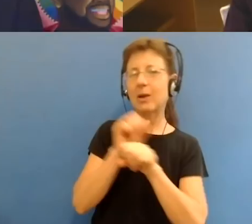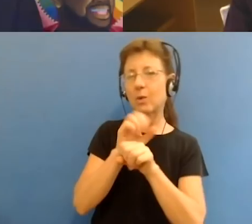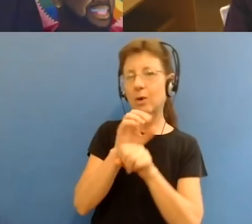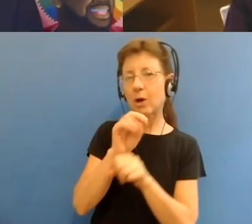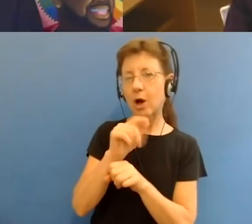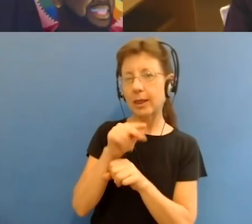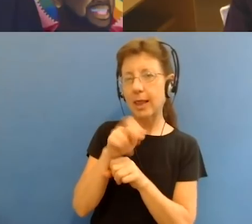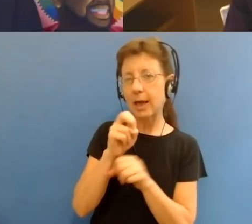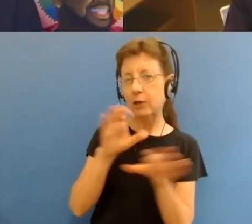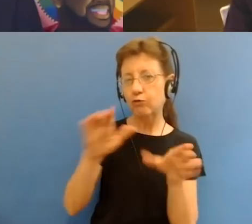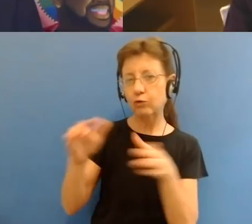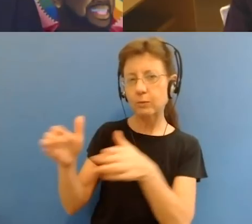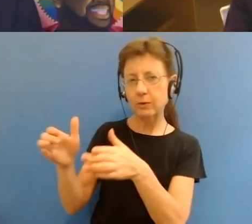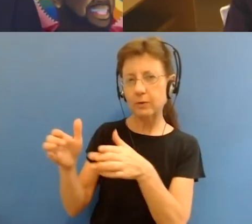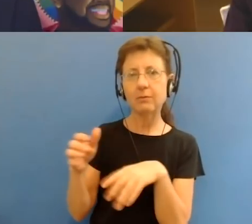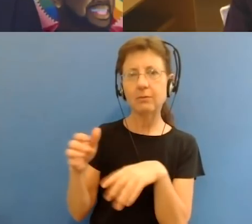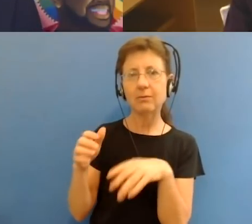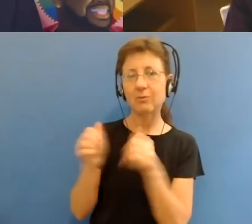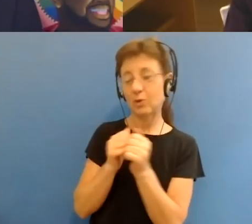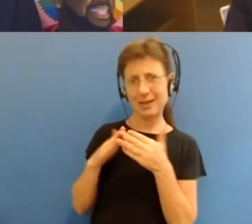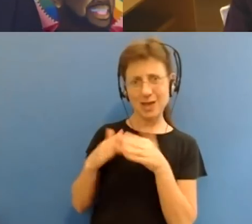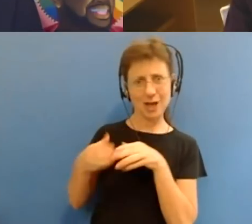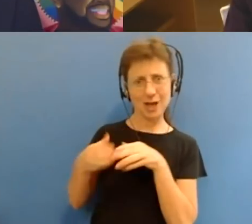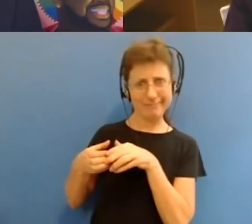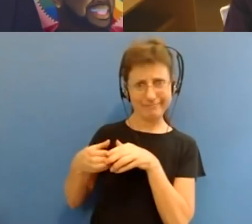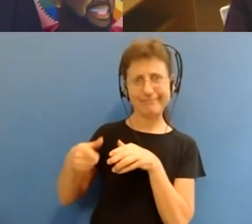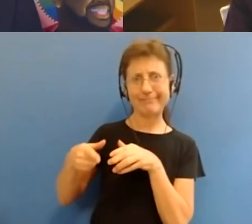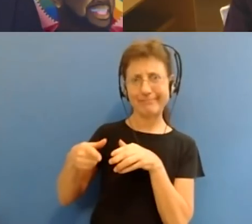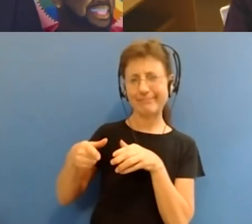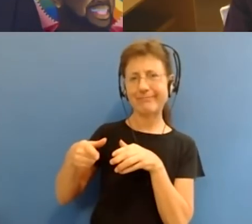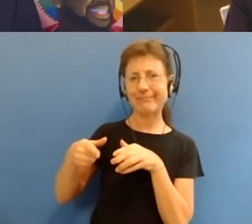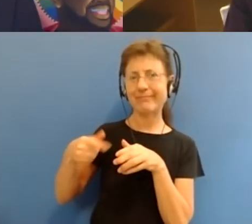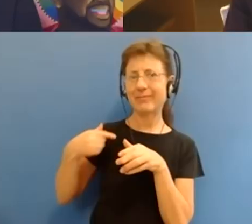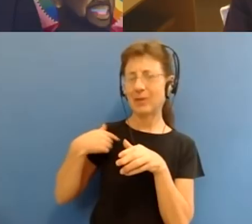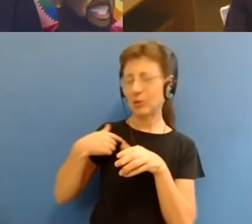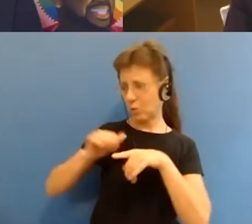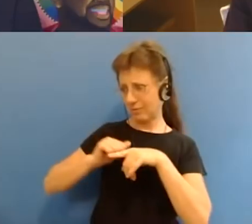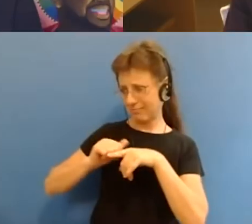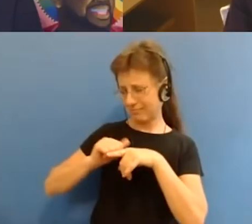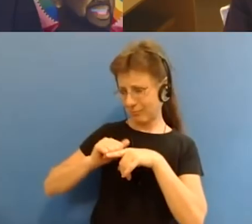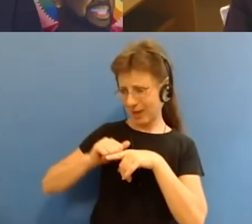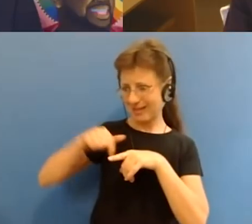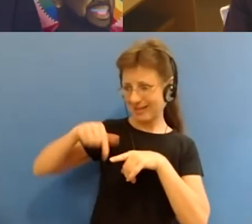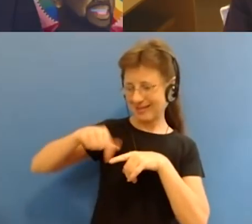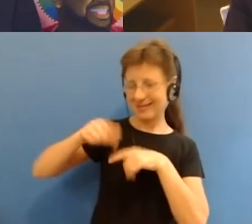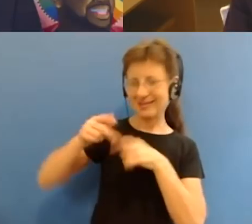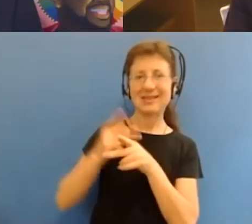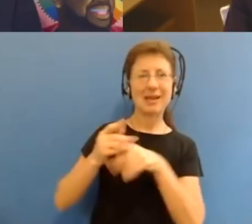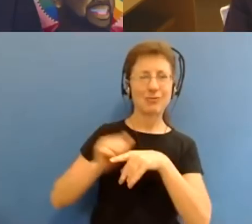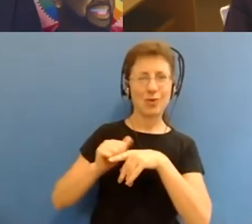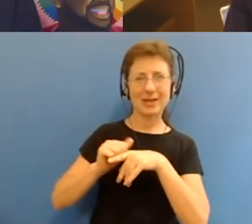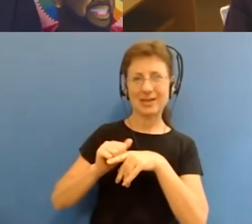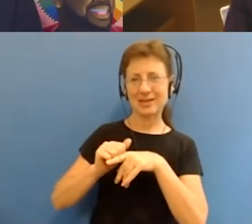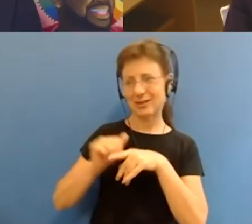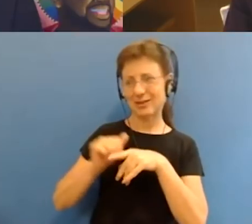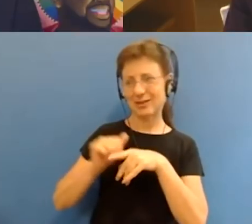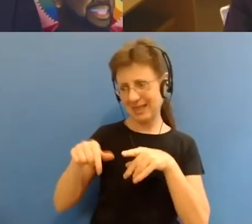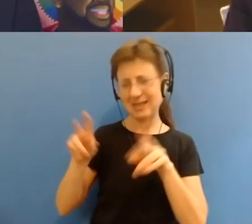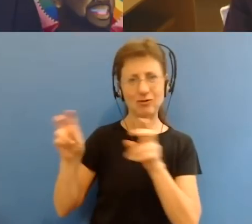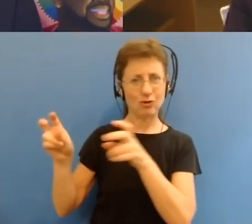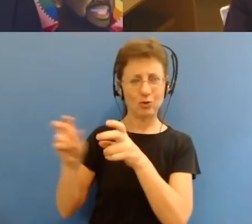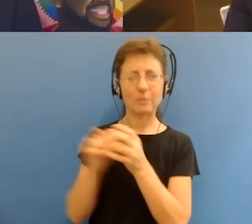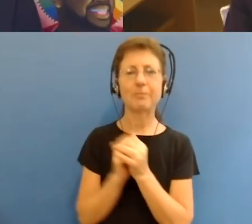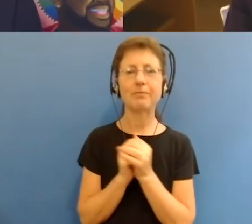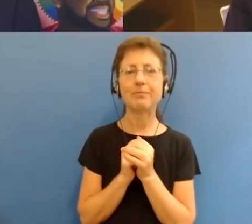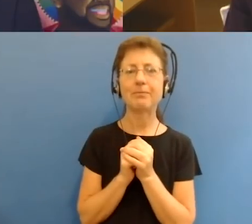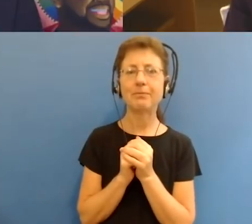my own Sangha, you know, Bumi Sparsha, around these very same practices and issues. For